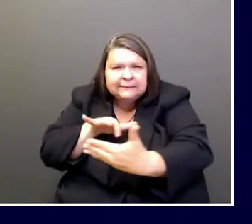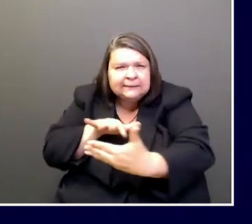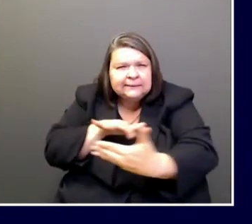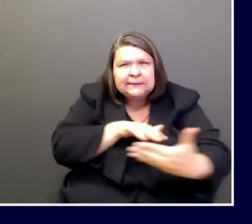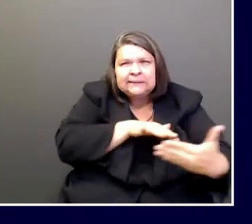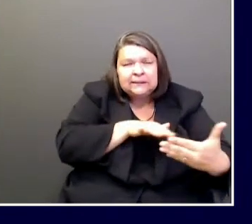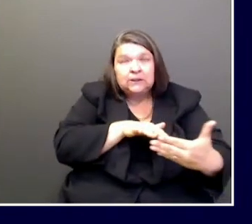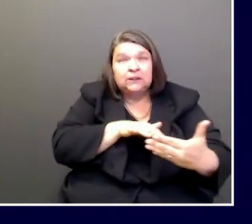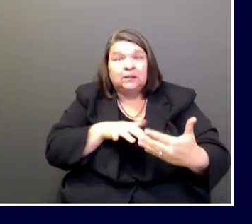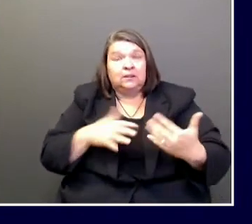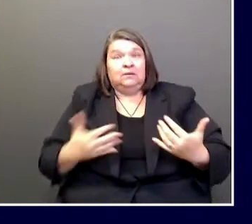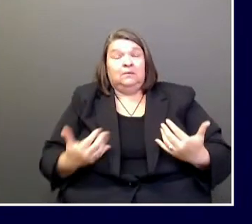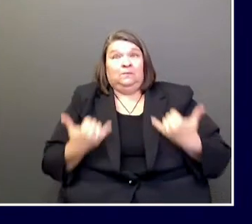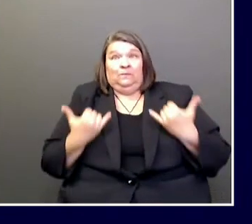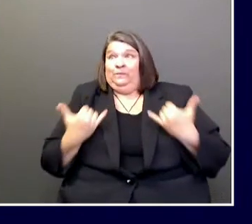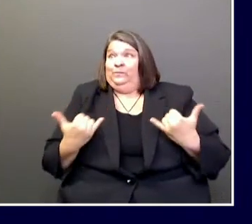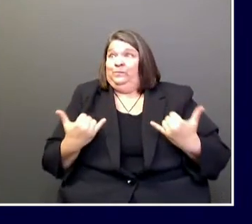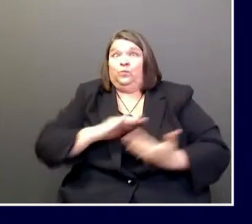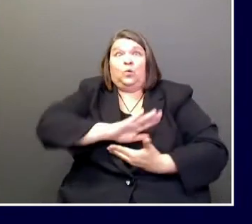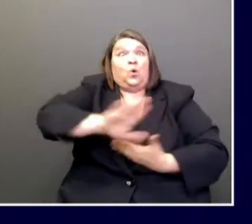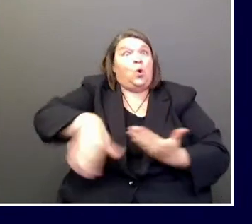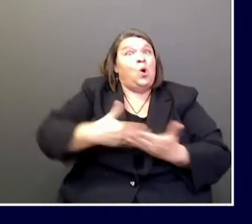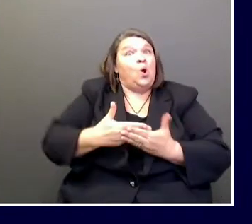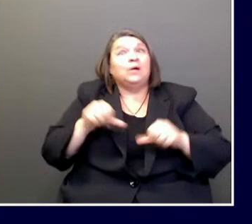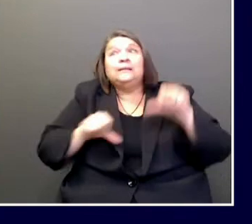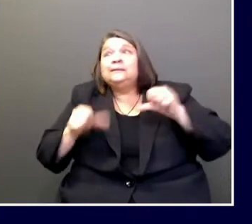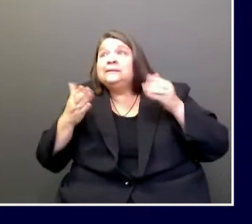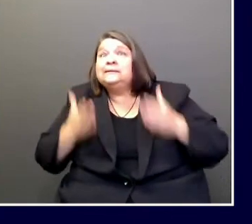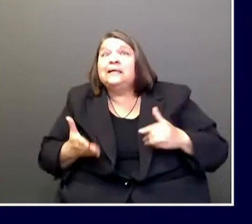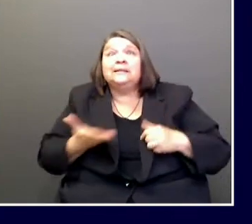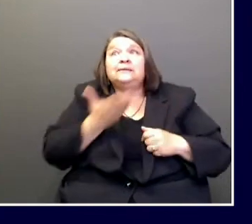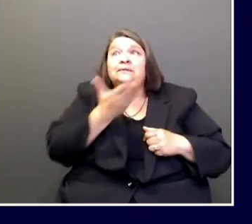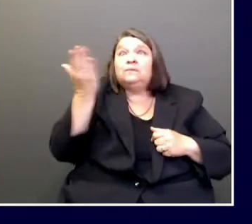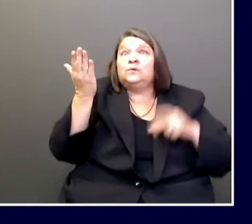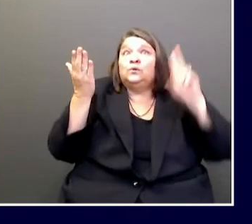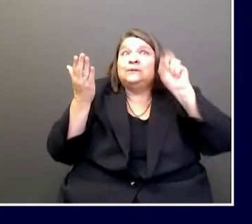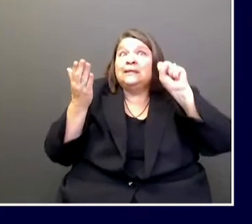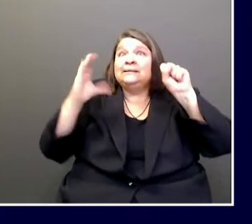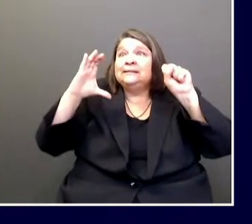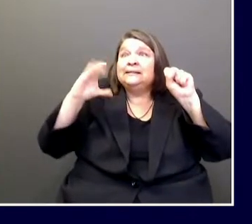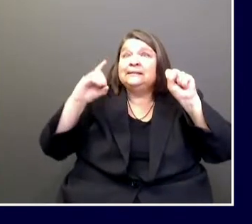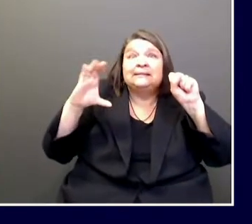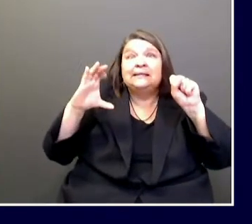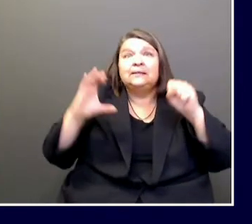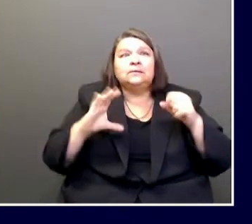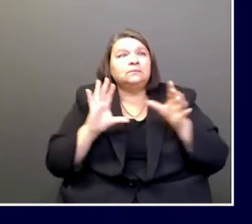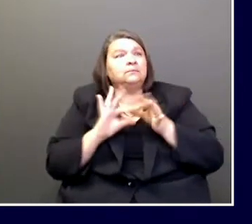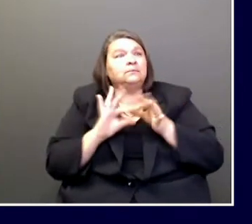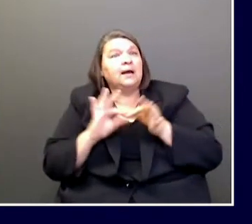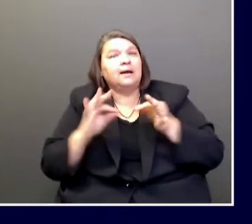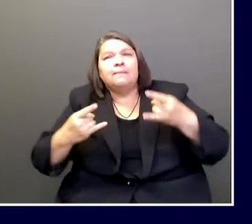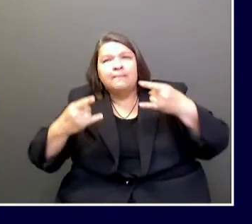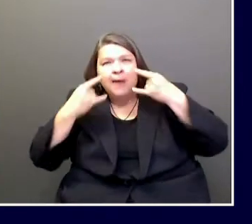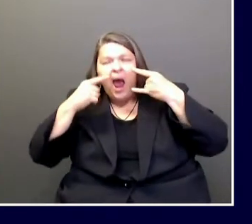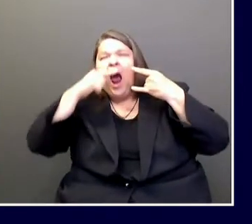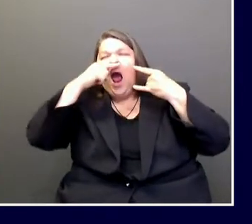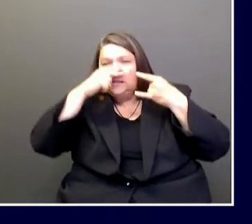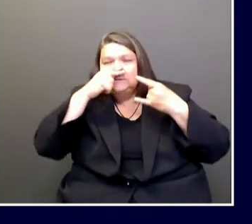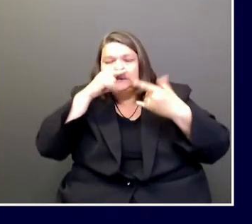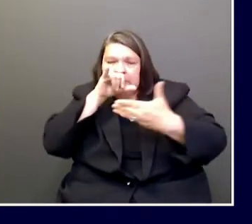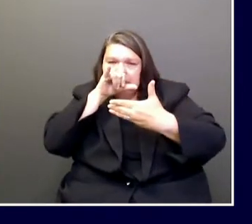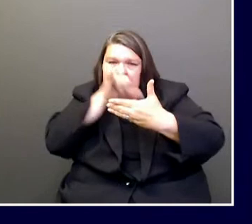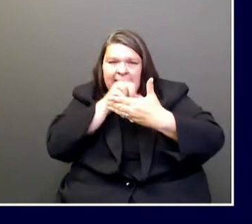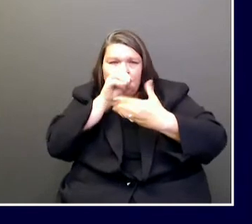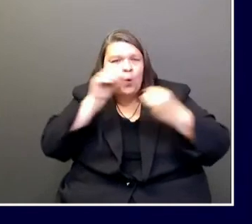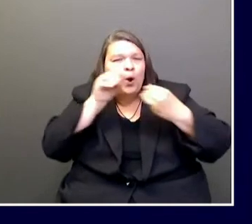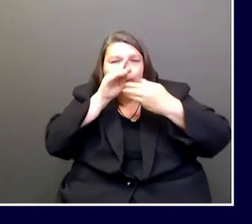to all the scientists out there, as well as the US CDC, masks work just as well for the Delta variant as they did for other